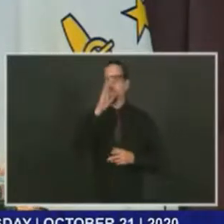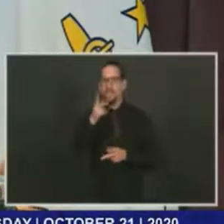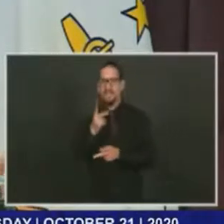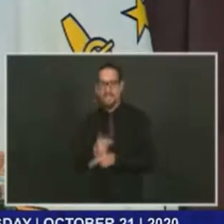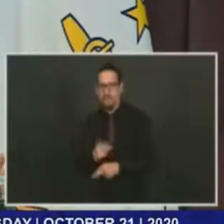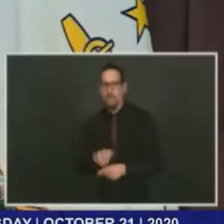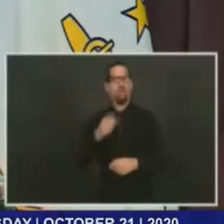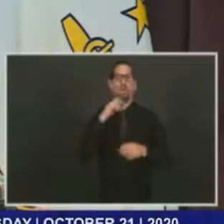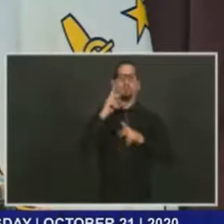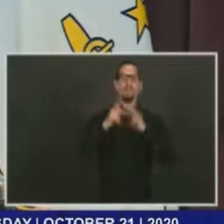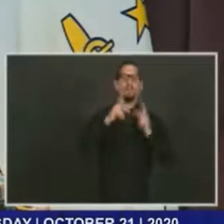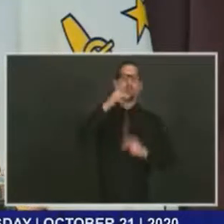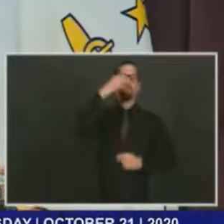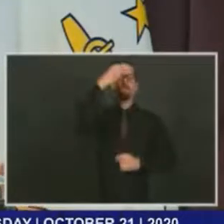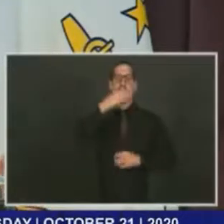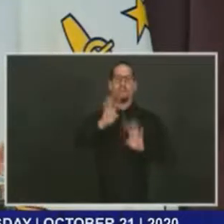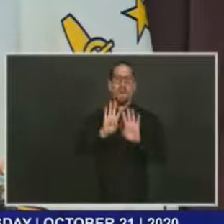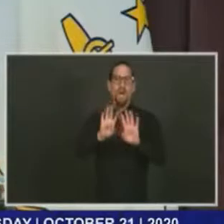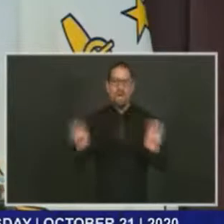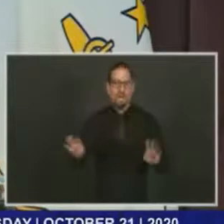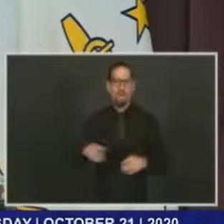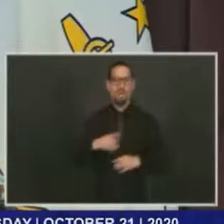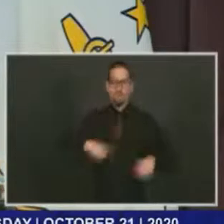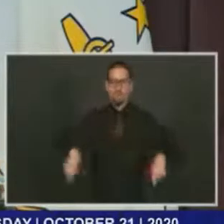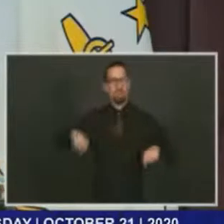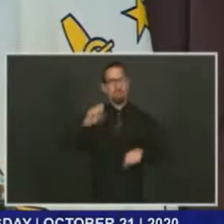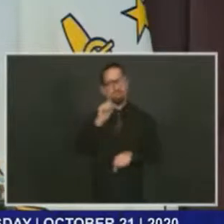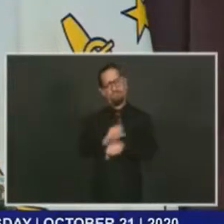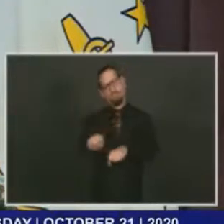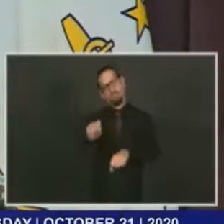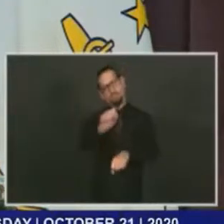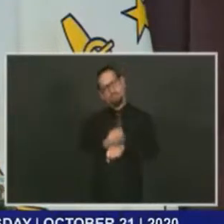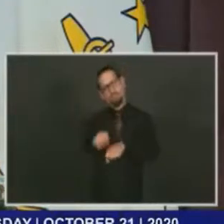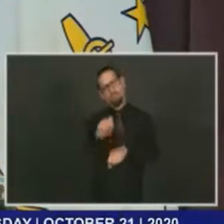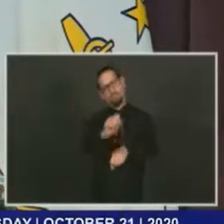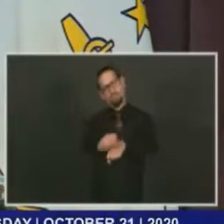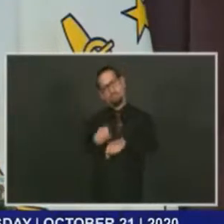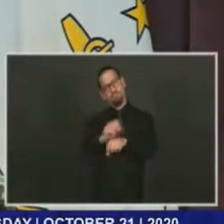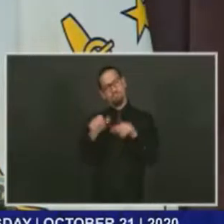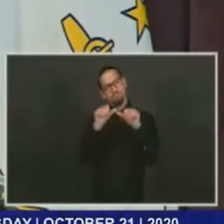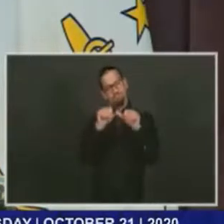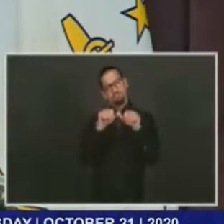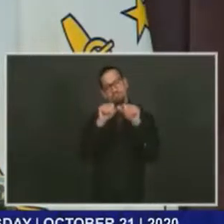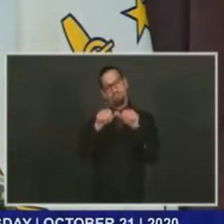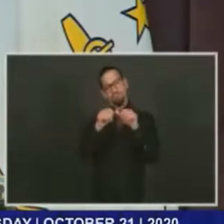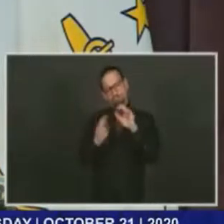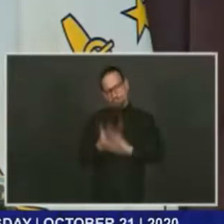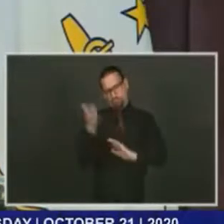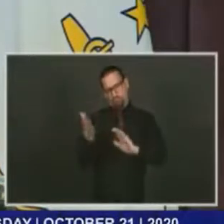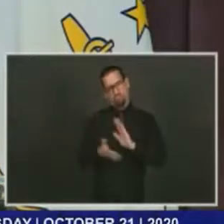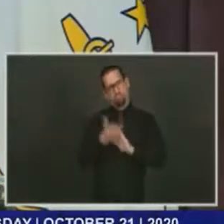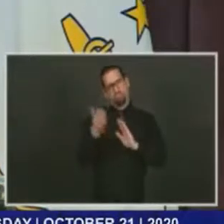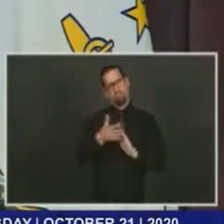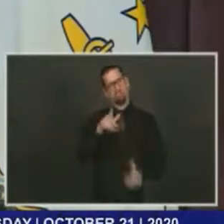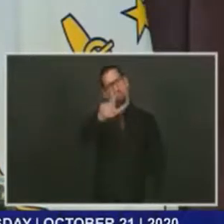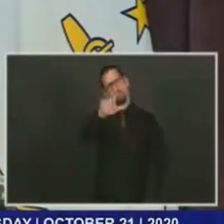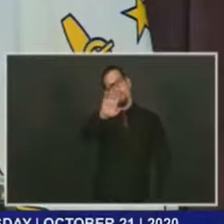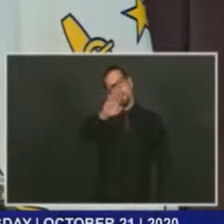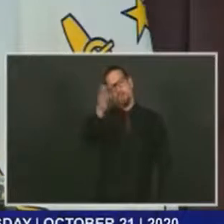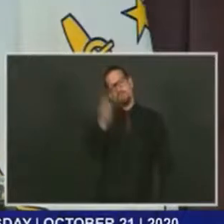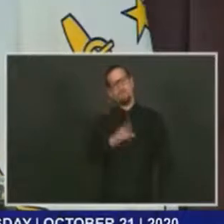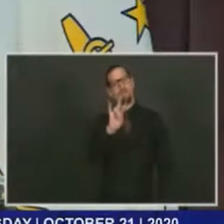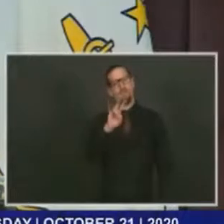day off since this started, I want to say thank you. Your jobs are the hardest. They've sometimes been